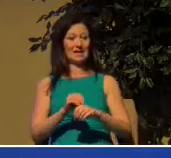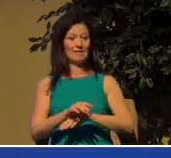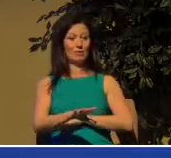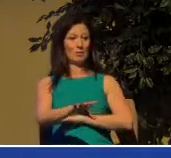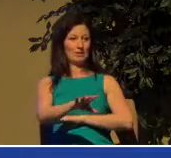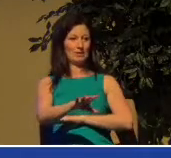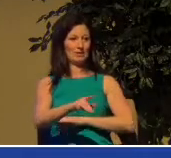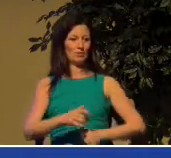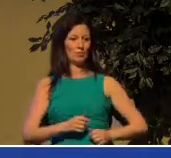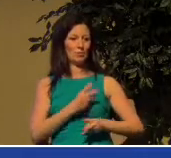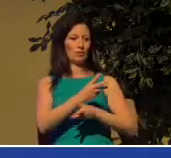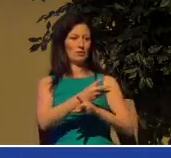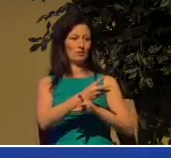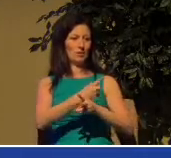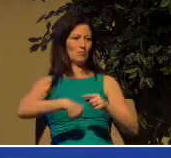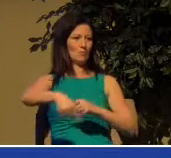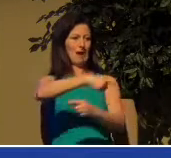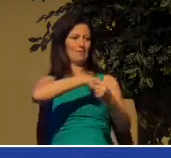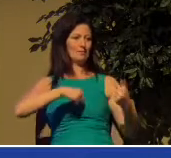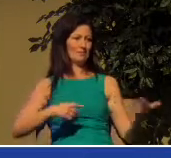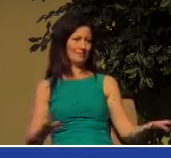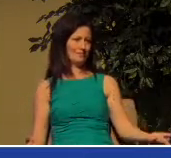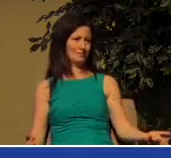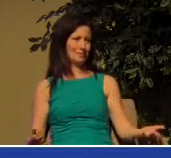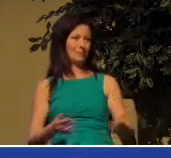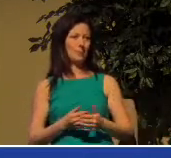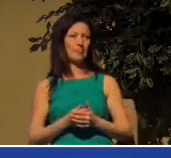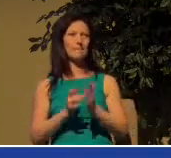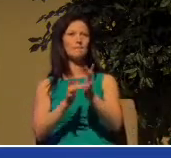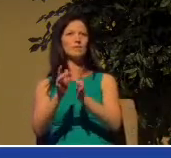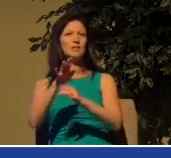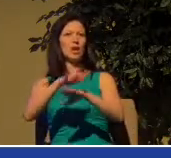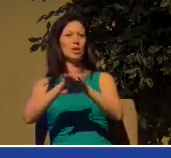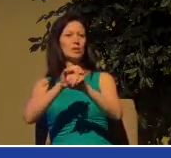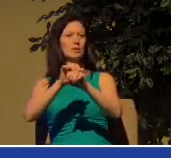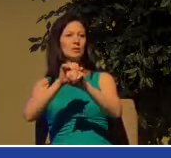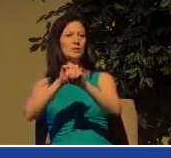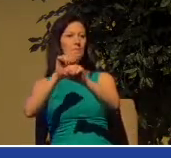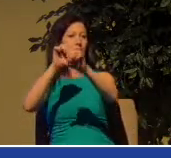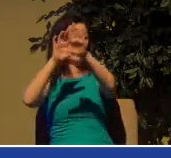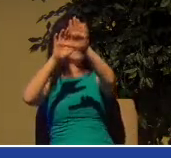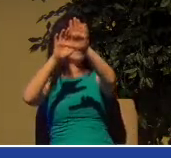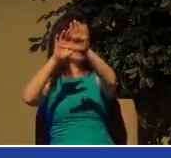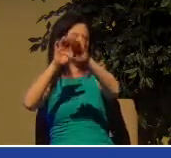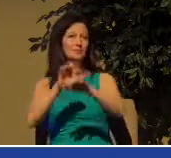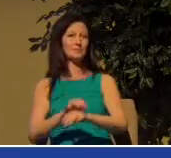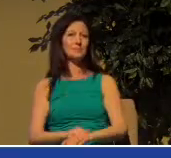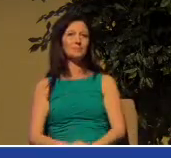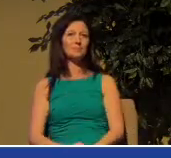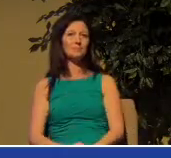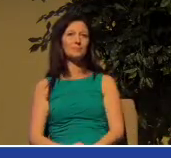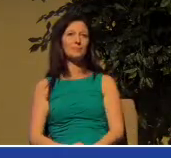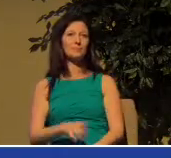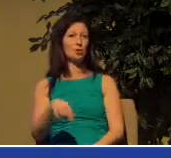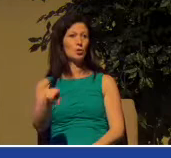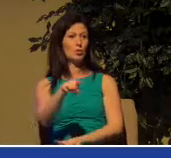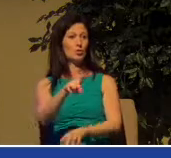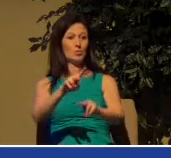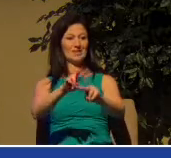us. Jesus put it this way in the Sermon on the Mount to his disciples. He said, "You are the salt of the earth. You are the light of the